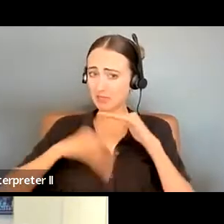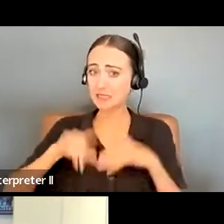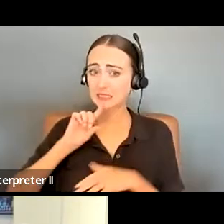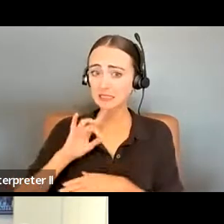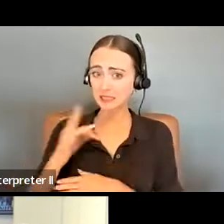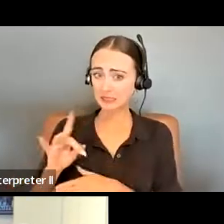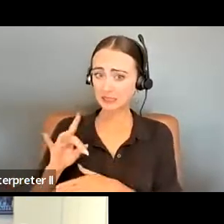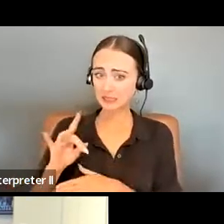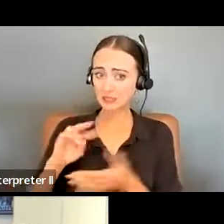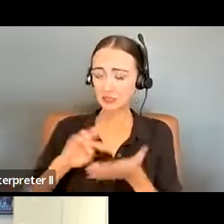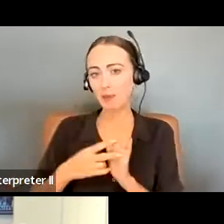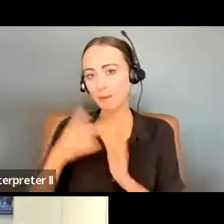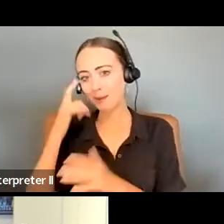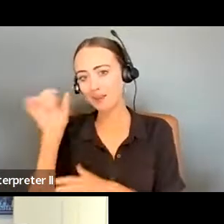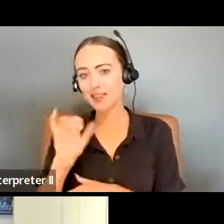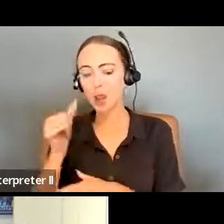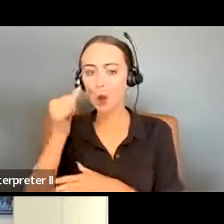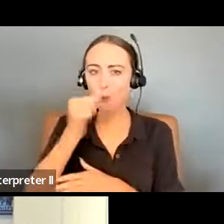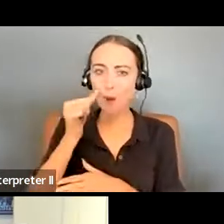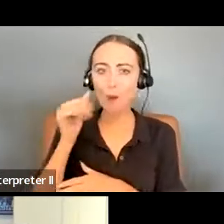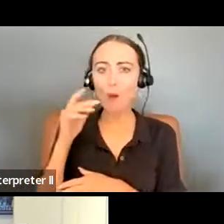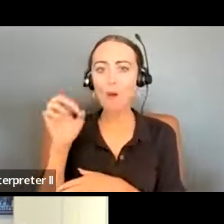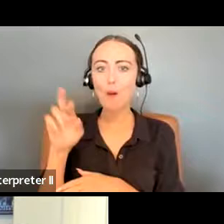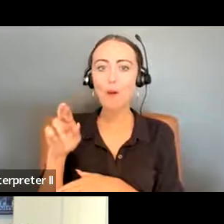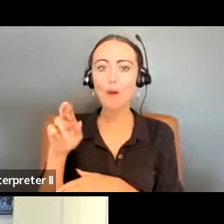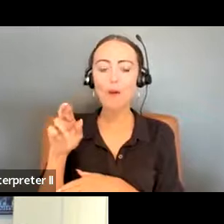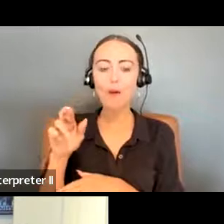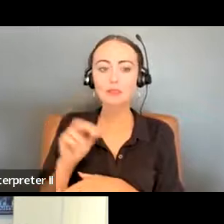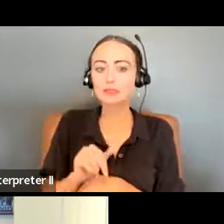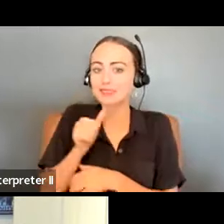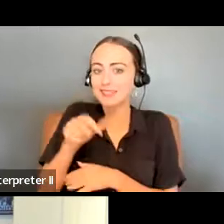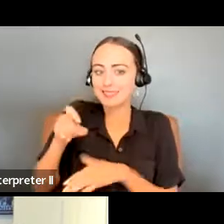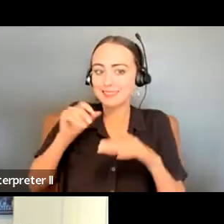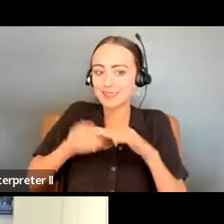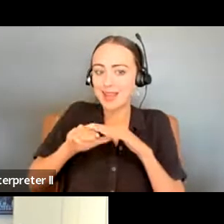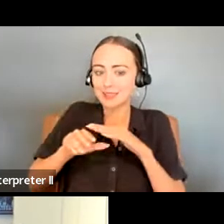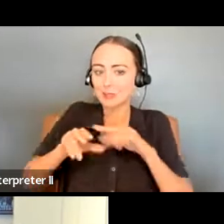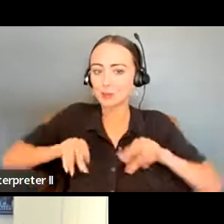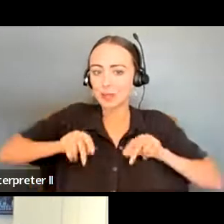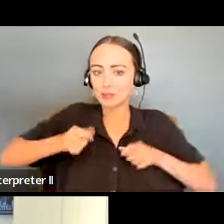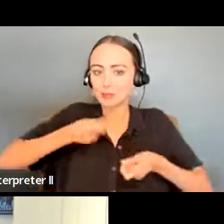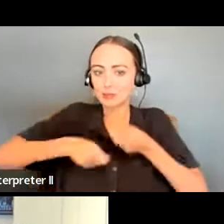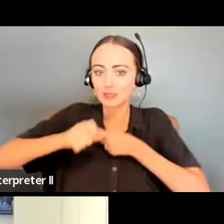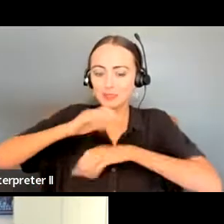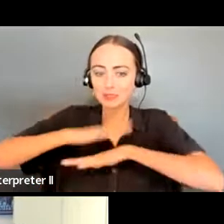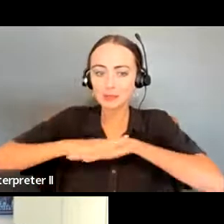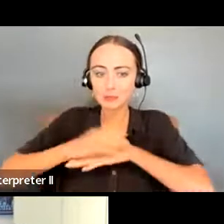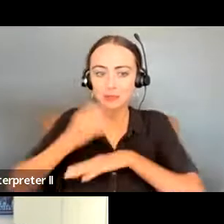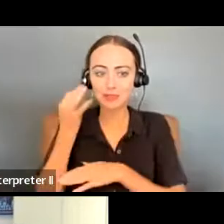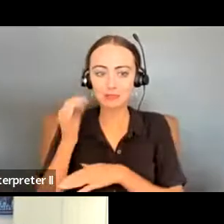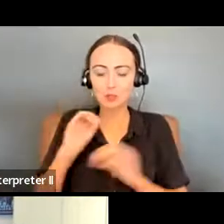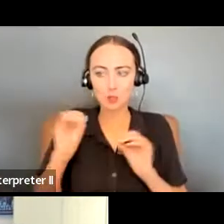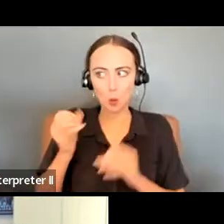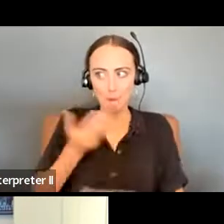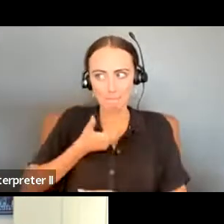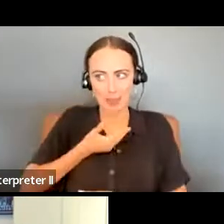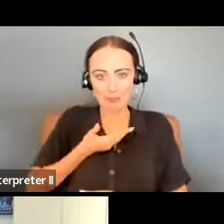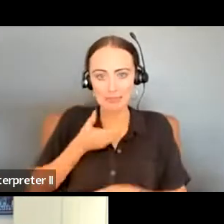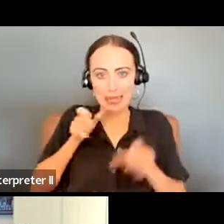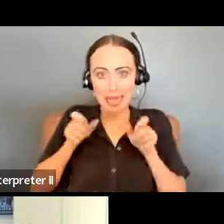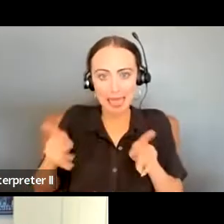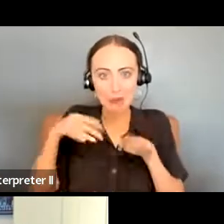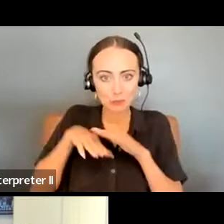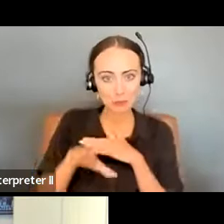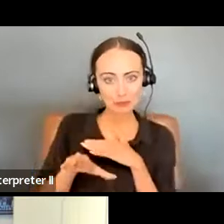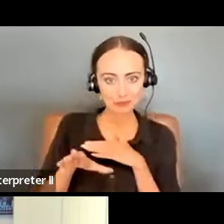that's because most bars may not need access to changing tables if there are no babies permitted in those